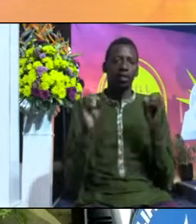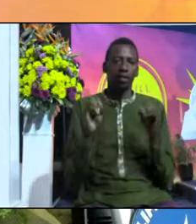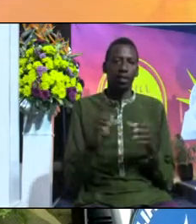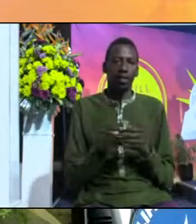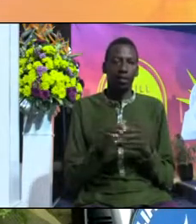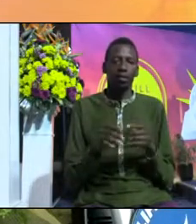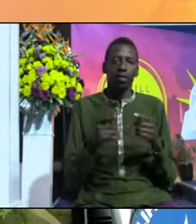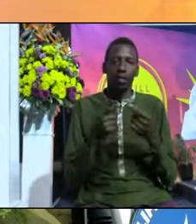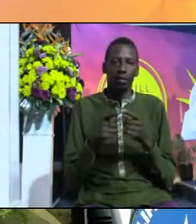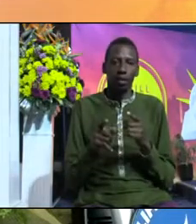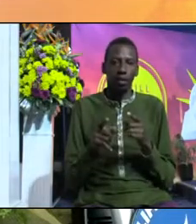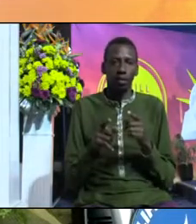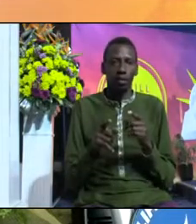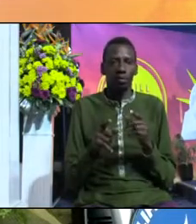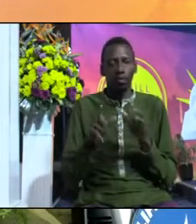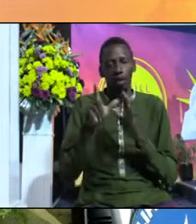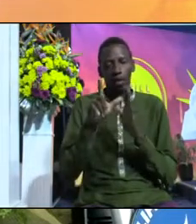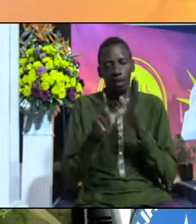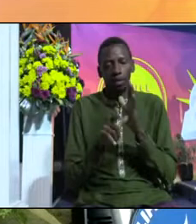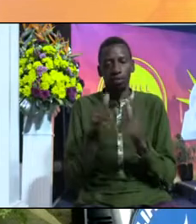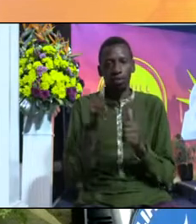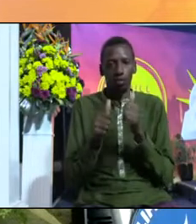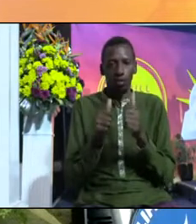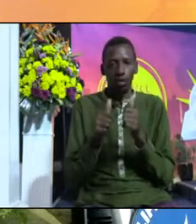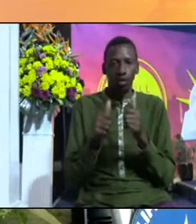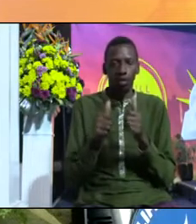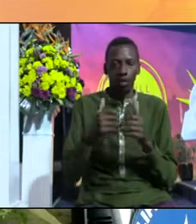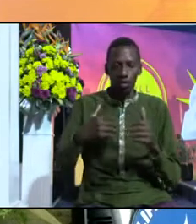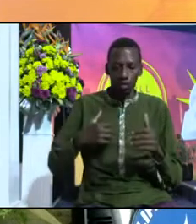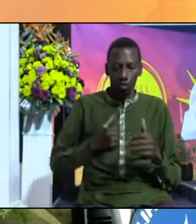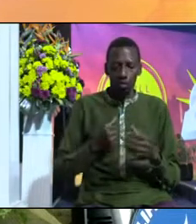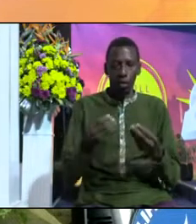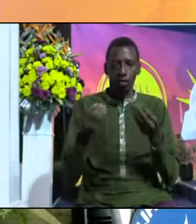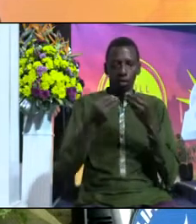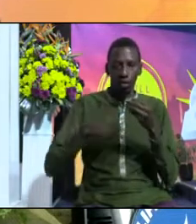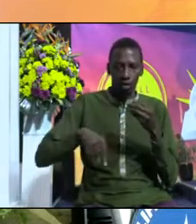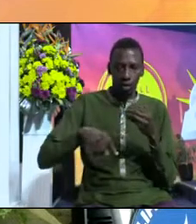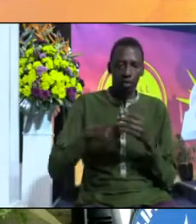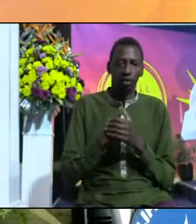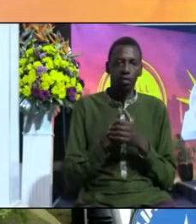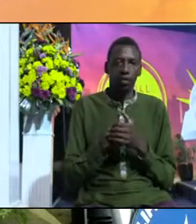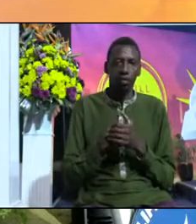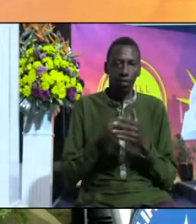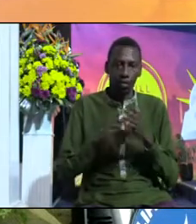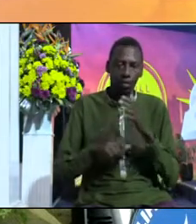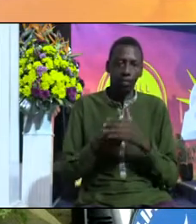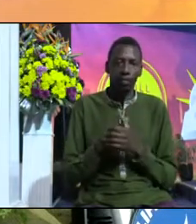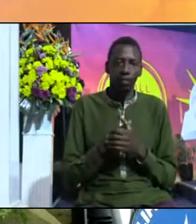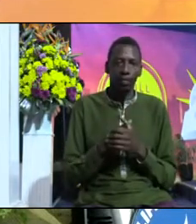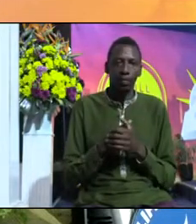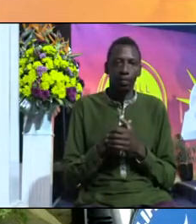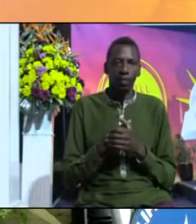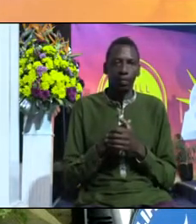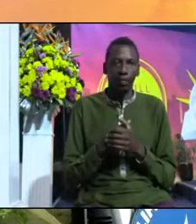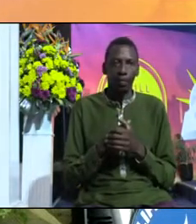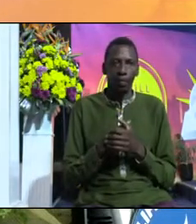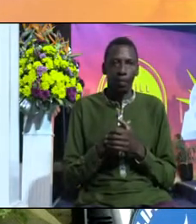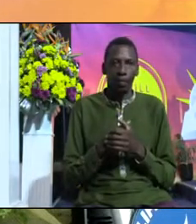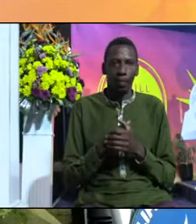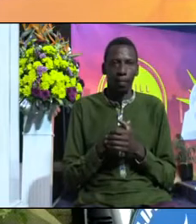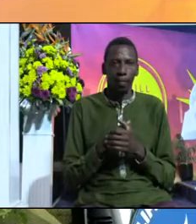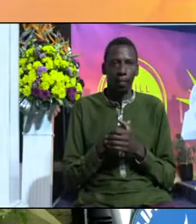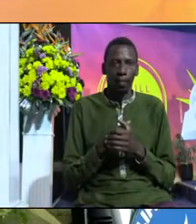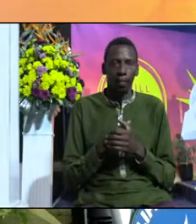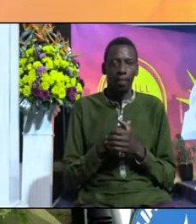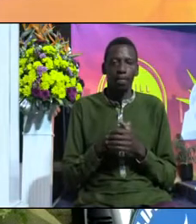But one of the lessons that Joseph teaches us as he brings good news to marriage, and the clue to what he's